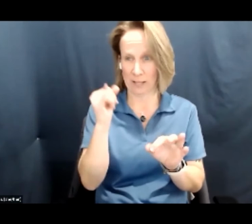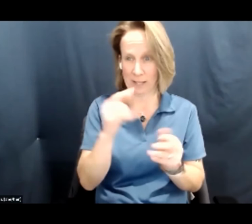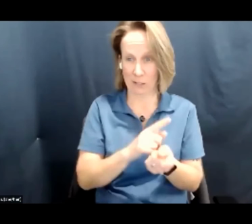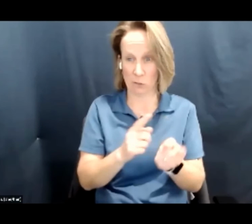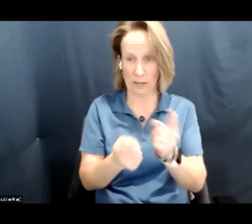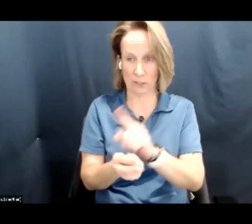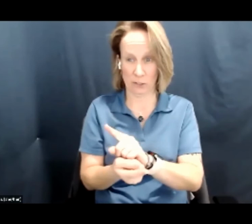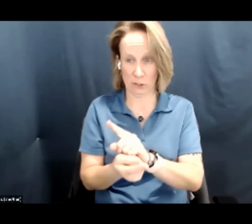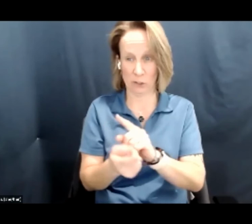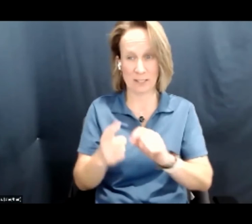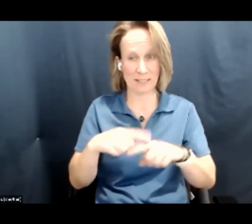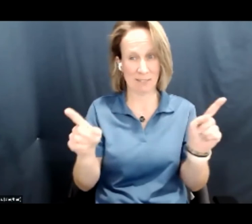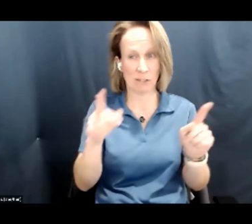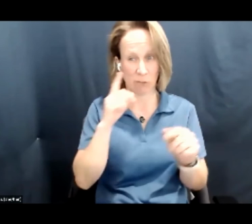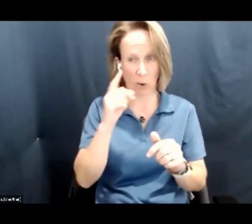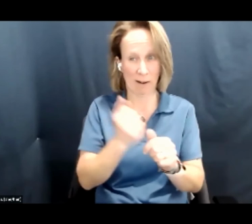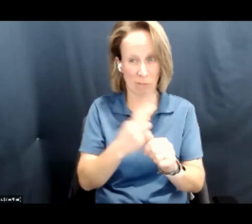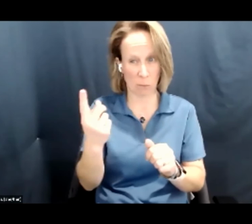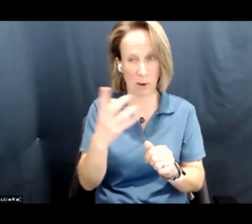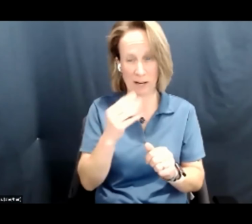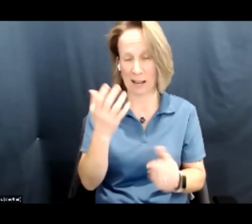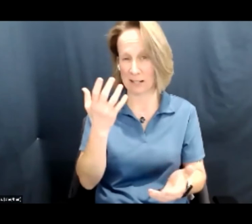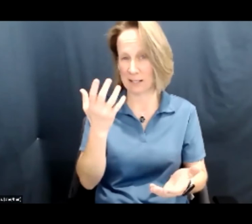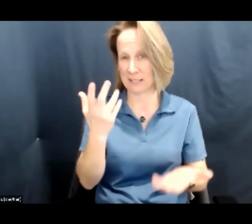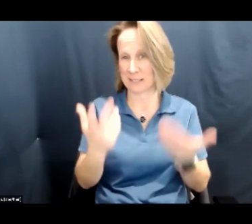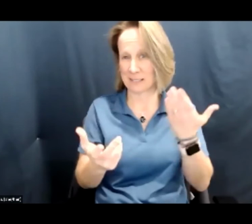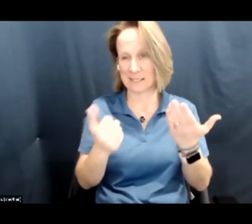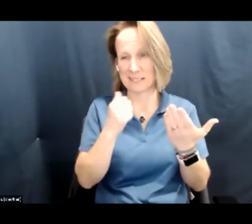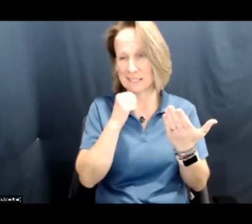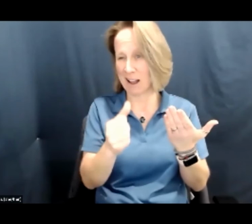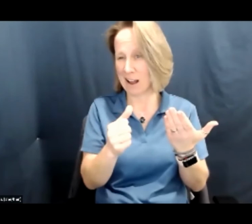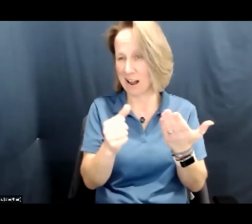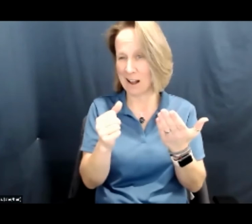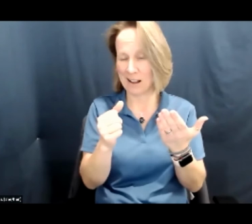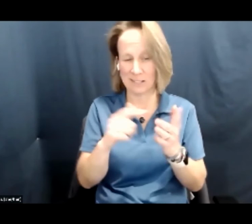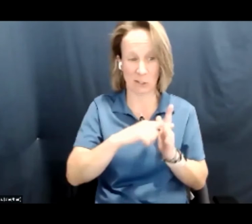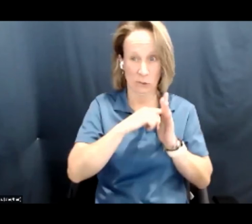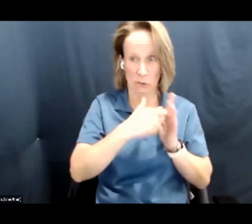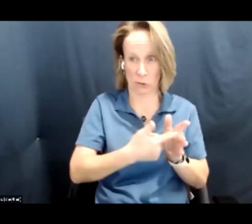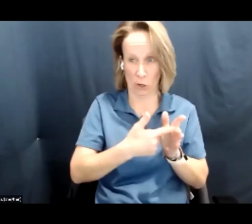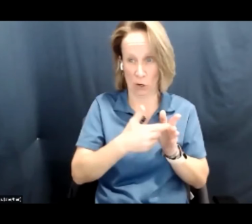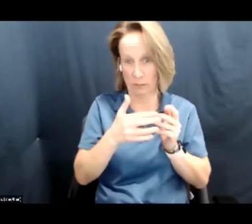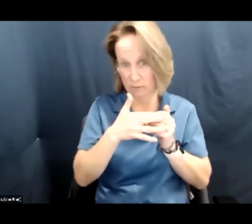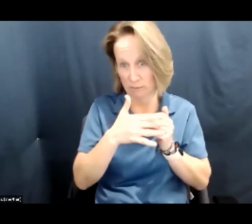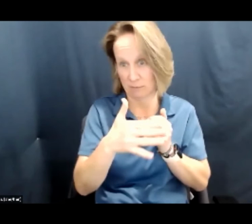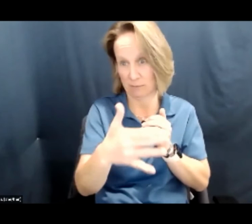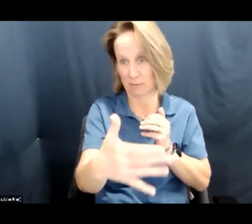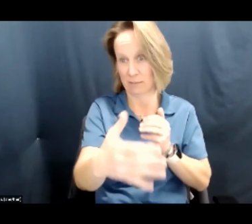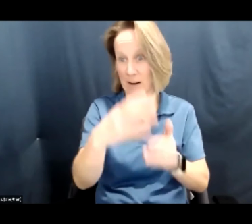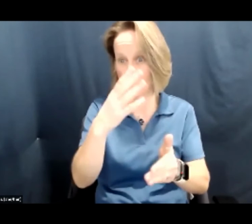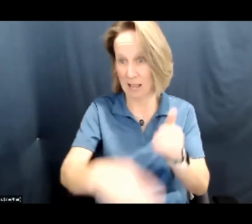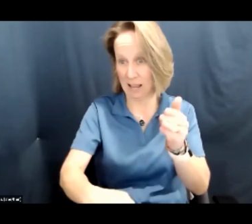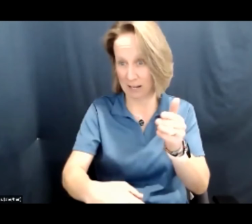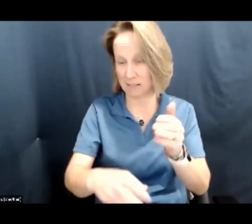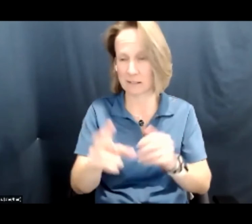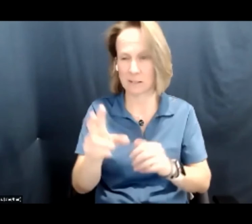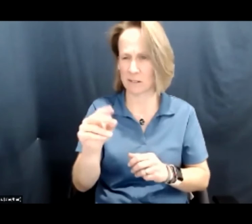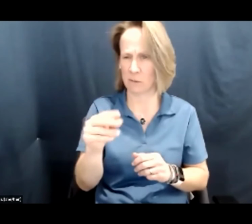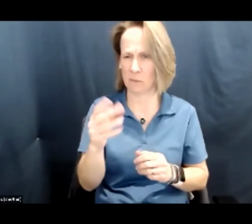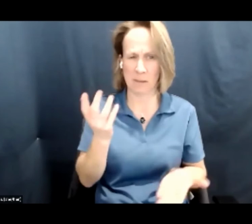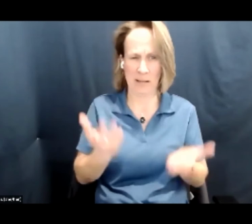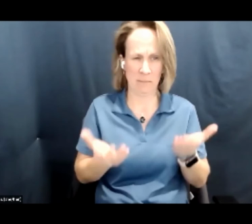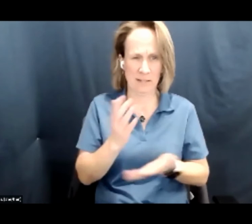that it's not linear, right? There's not necessarily an end point. Some people, they may want